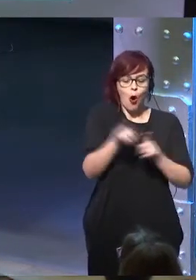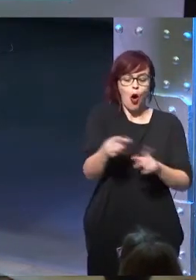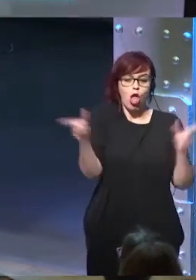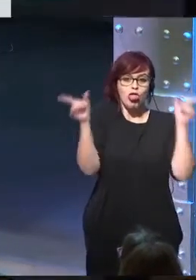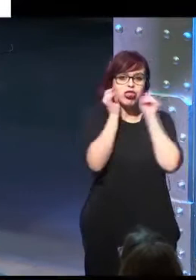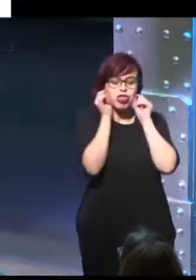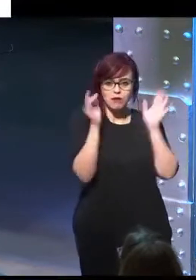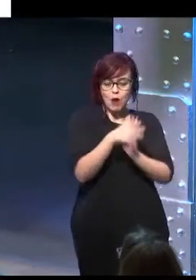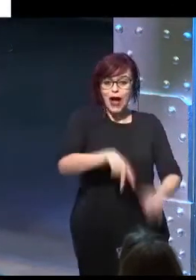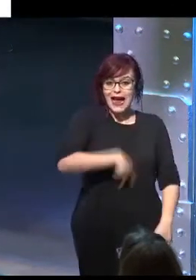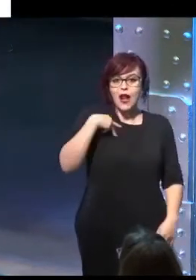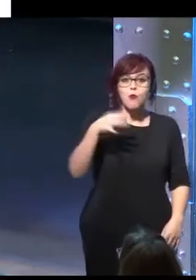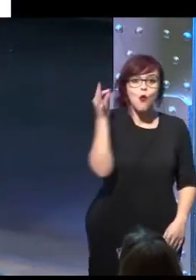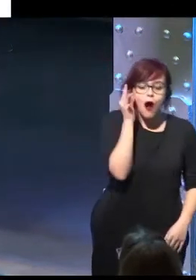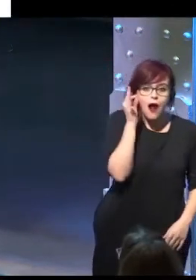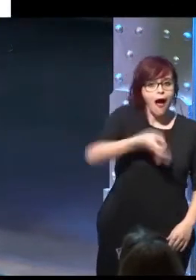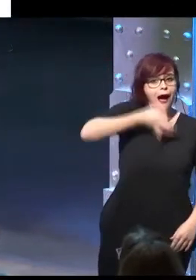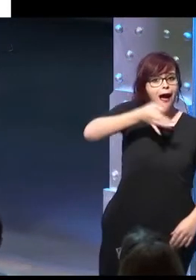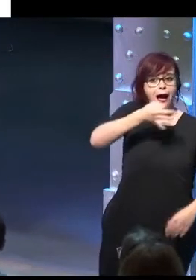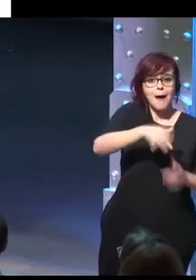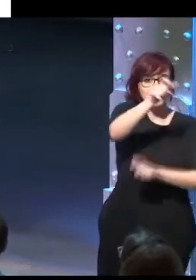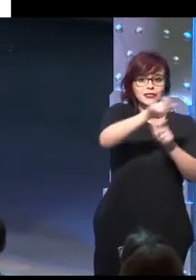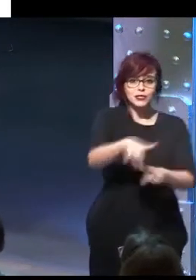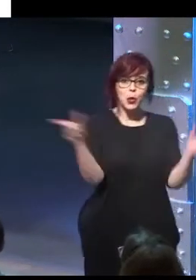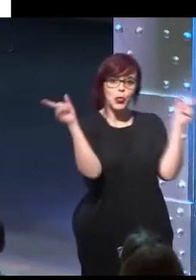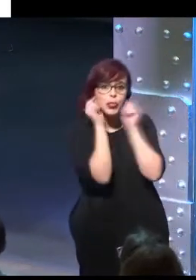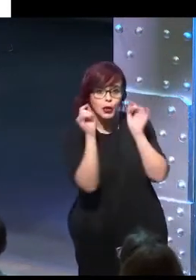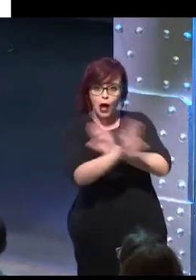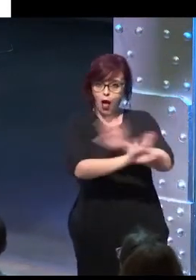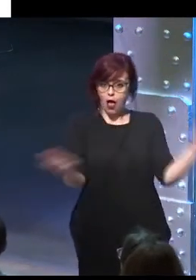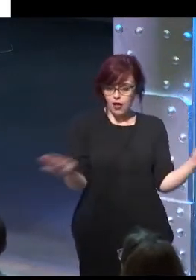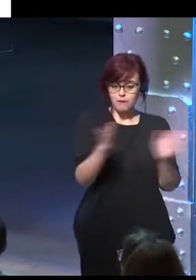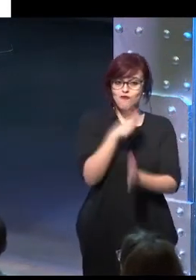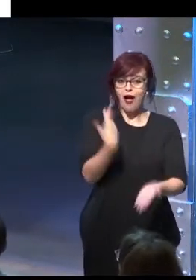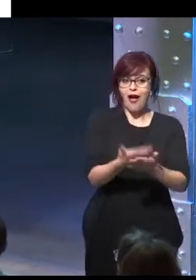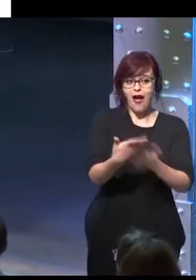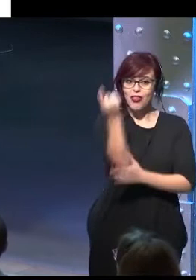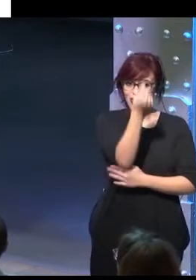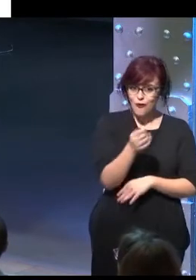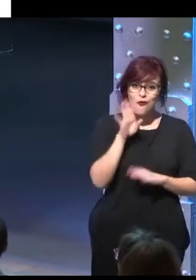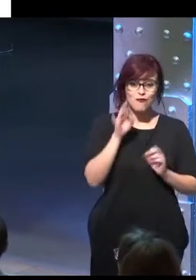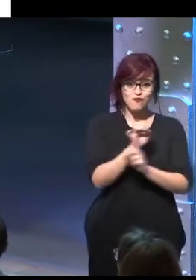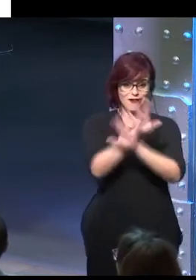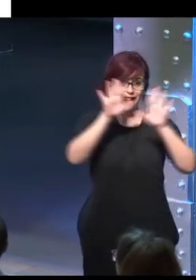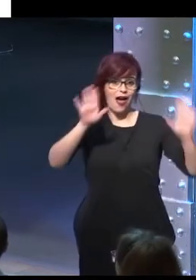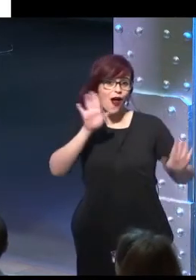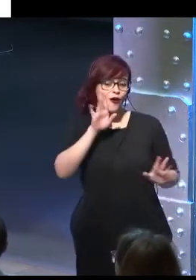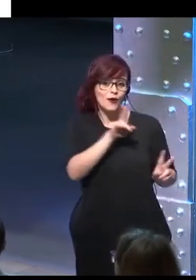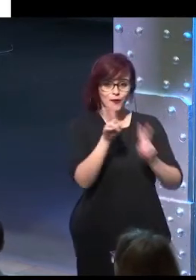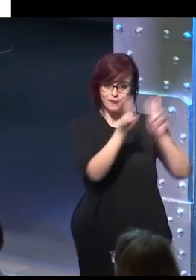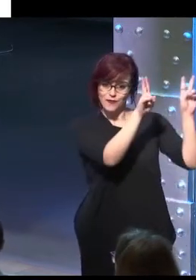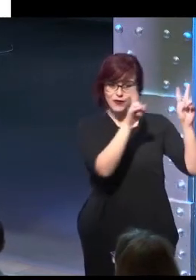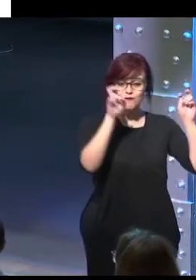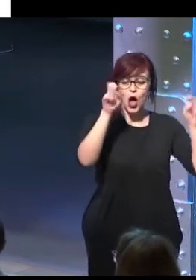in this cartoon. What you see here is a meeting of men chaired by a man, and